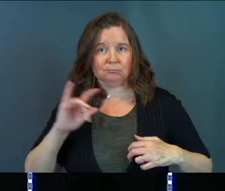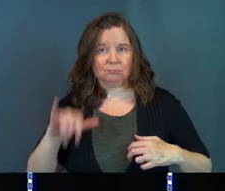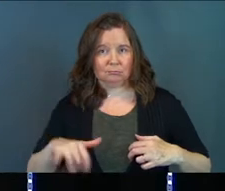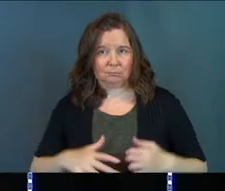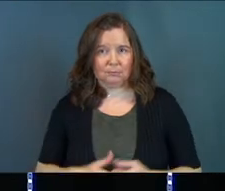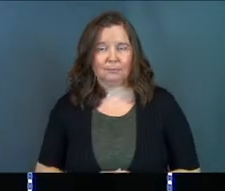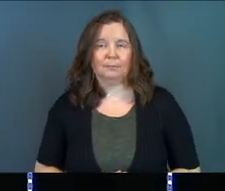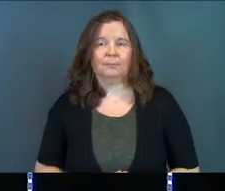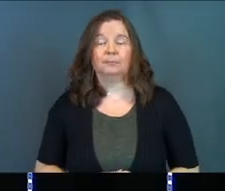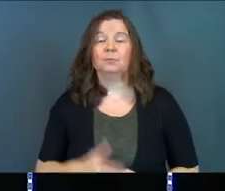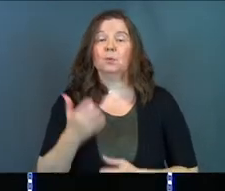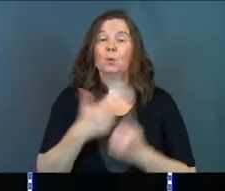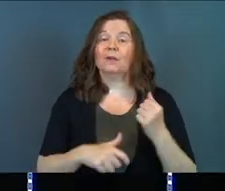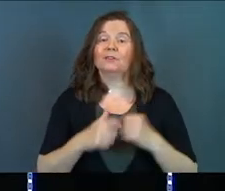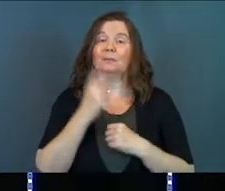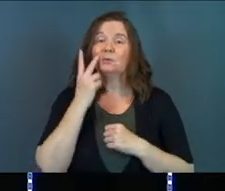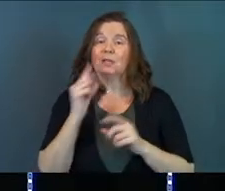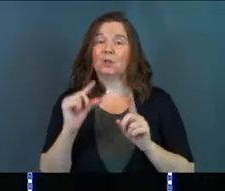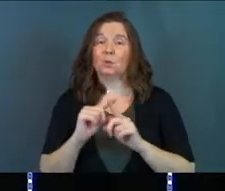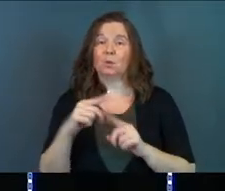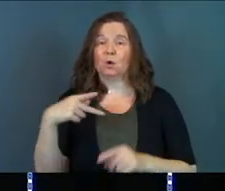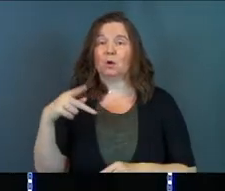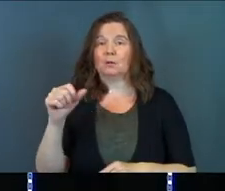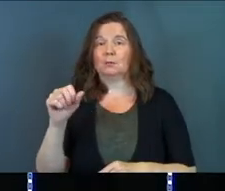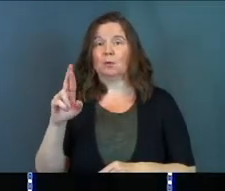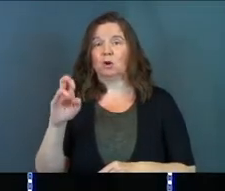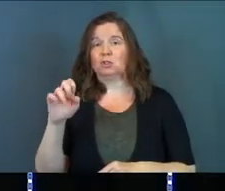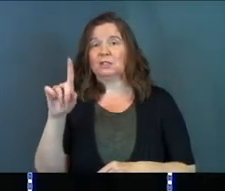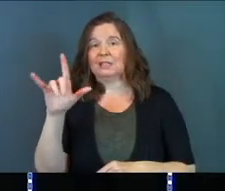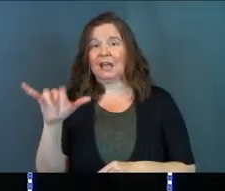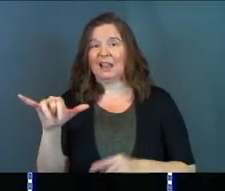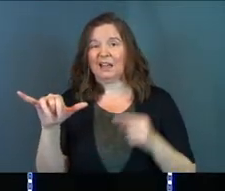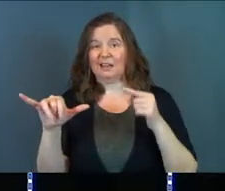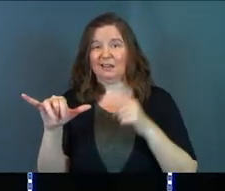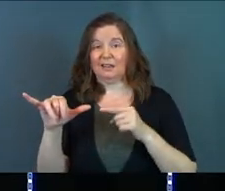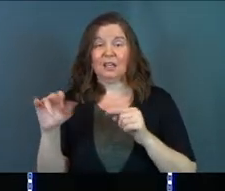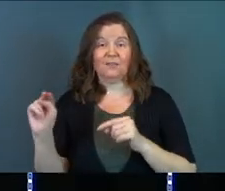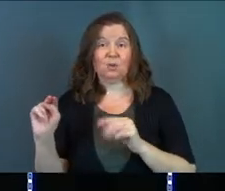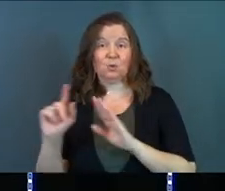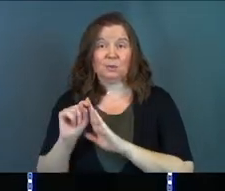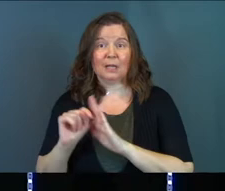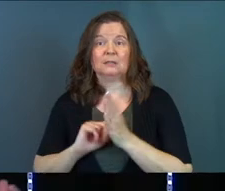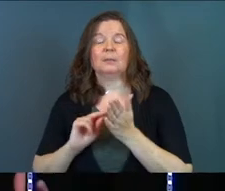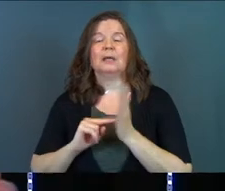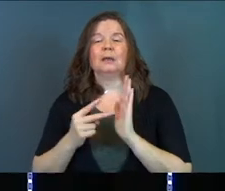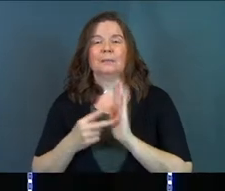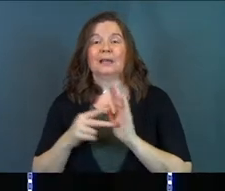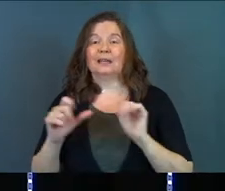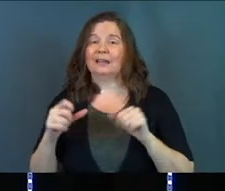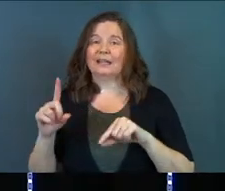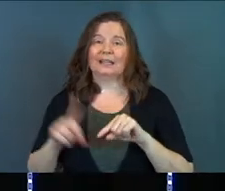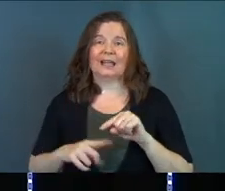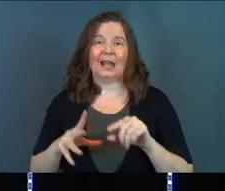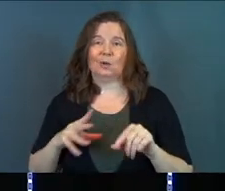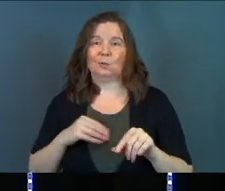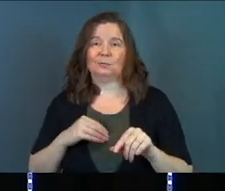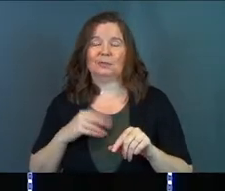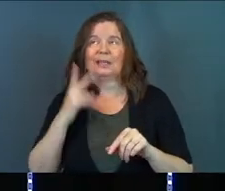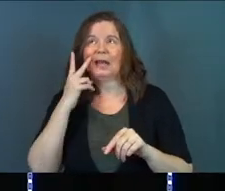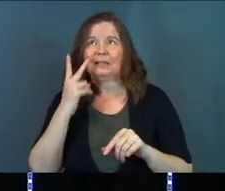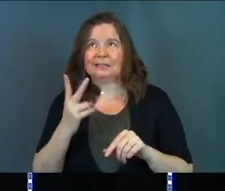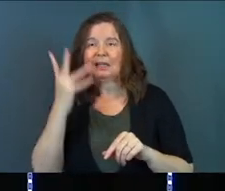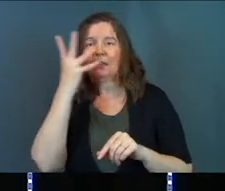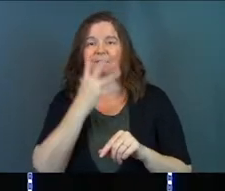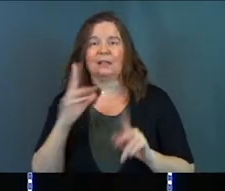heart. And so every time you see this word partiality, even in the New Testament, it means cannot receive the